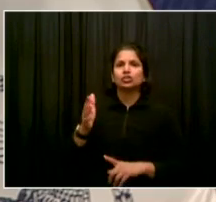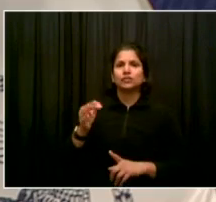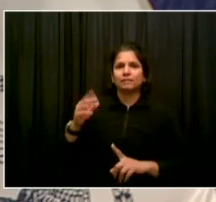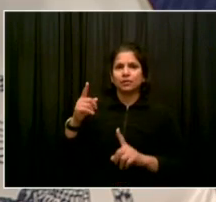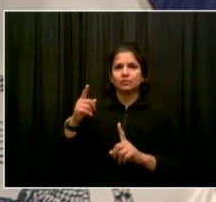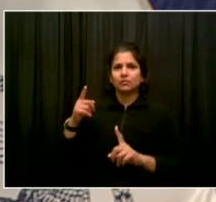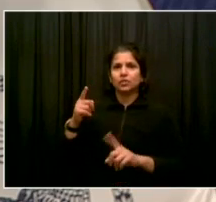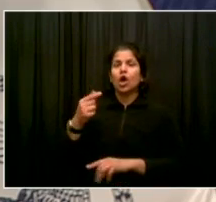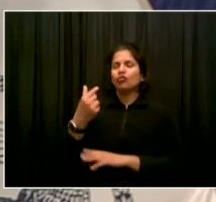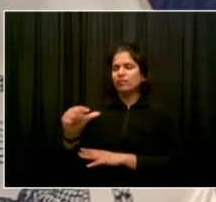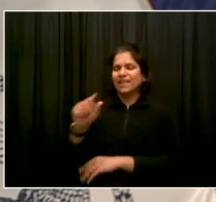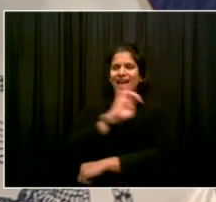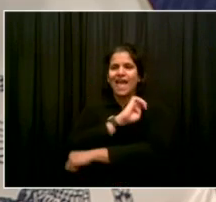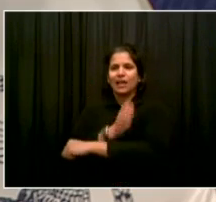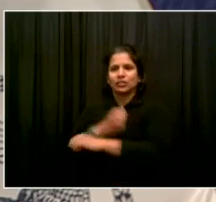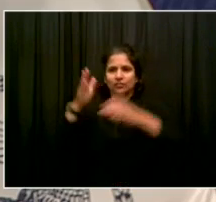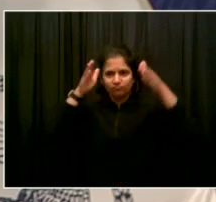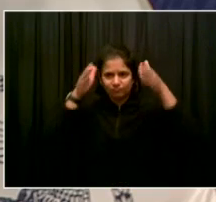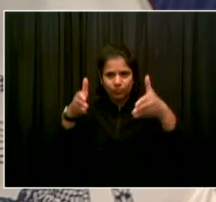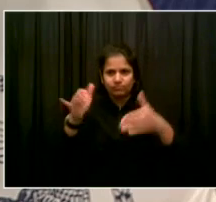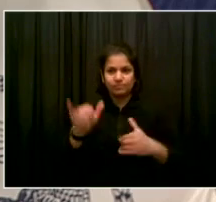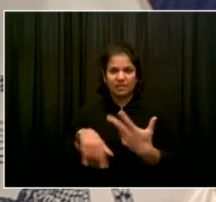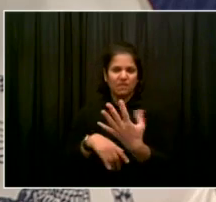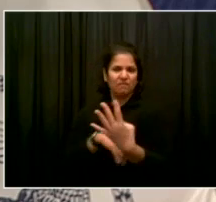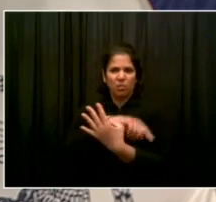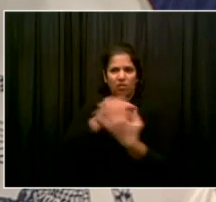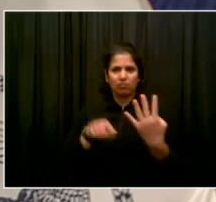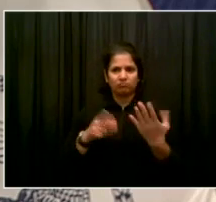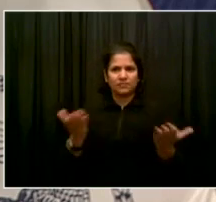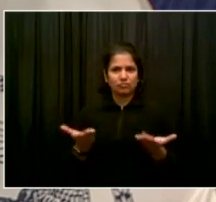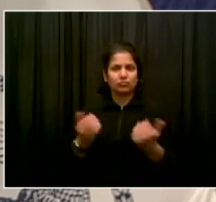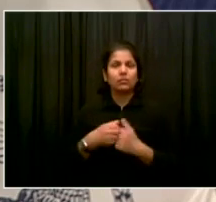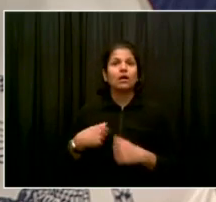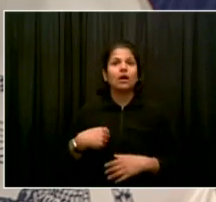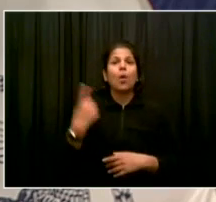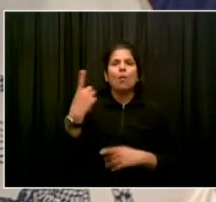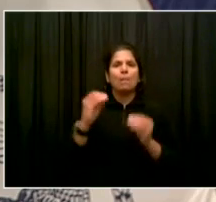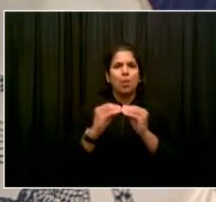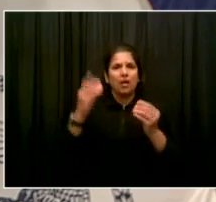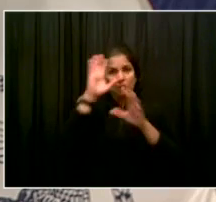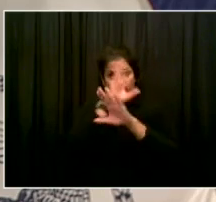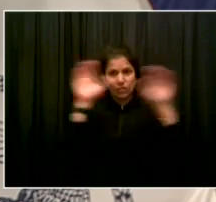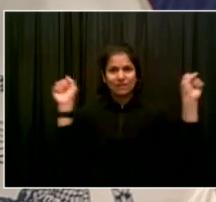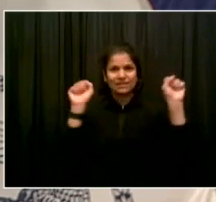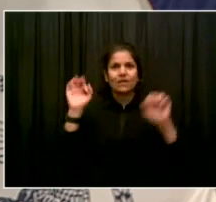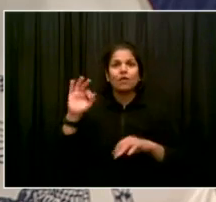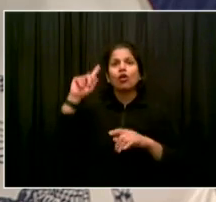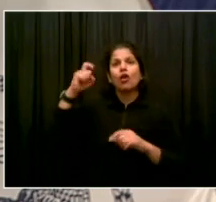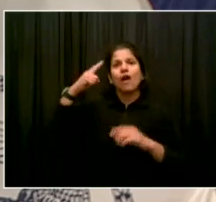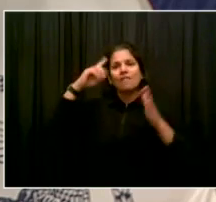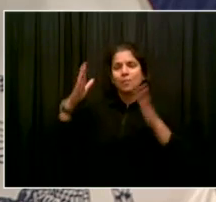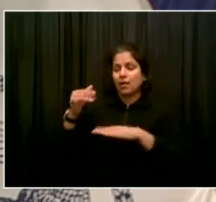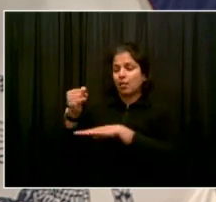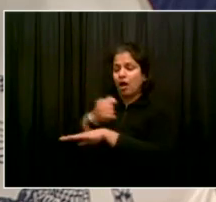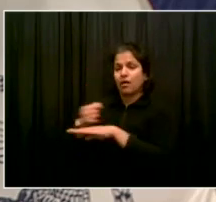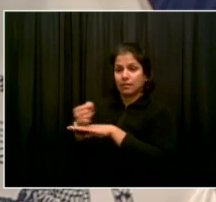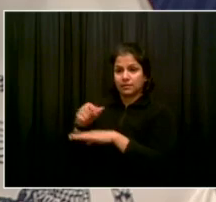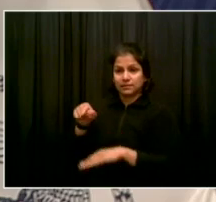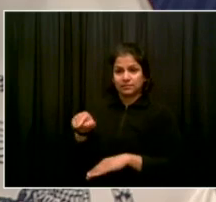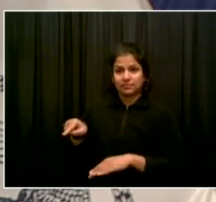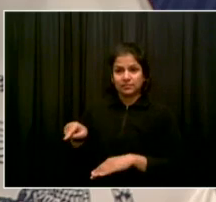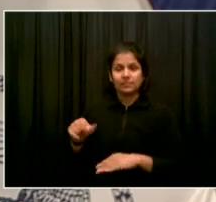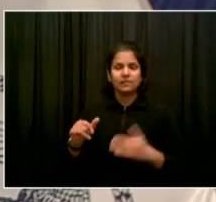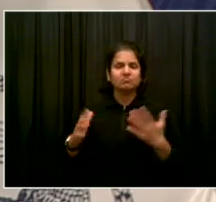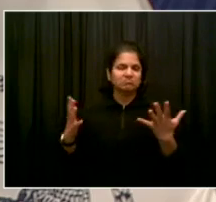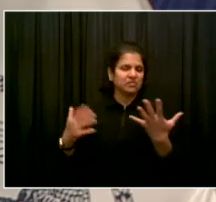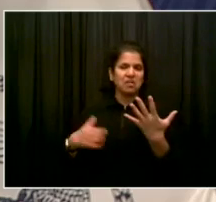Island. First question today goes to Juan Manuel from New York One. Good morning, Mr. Mayor. How are